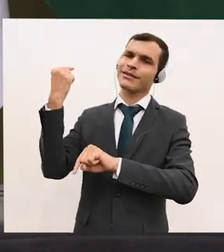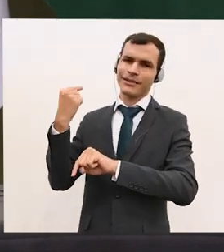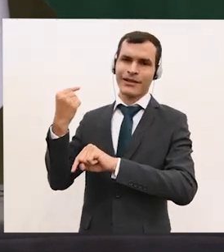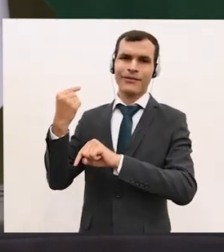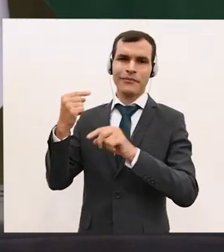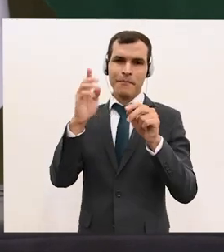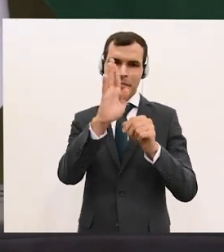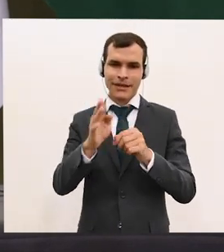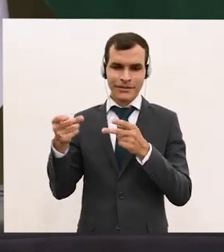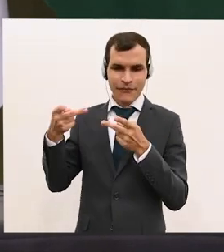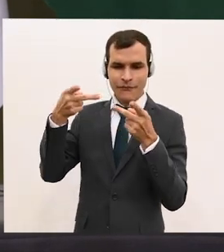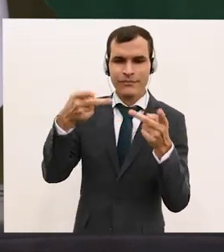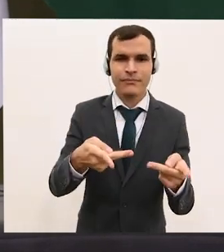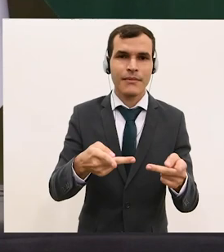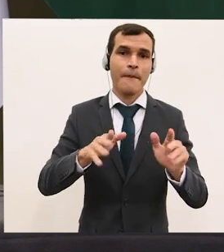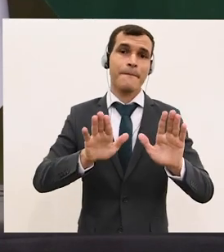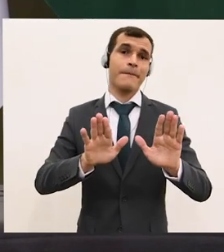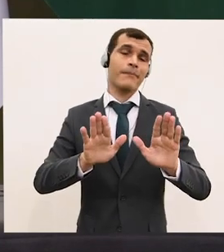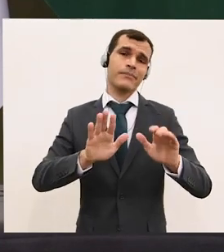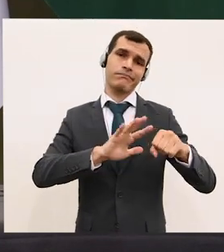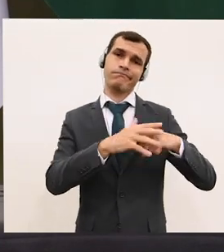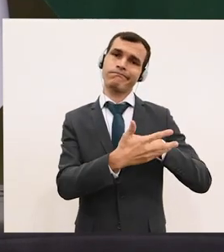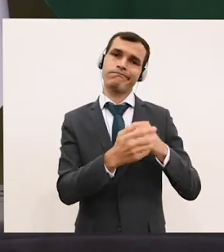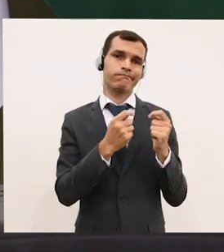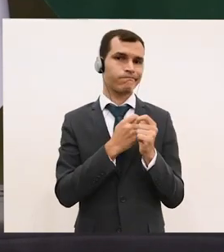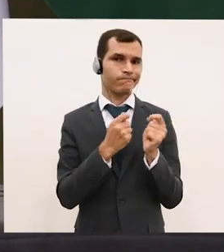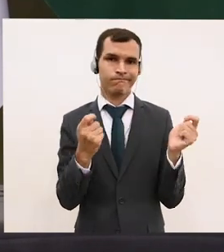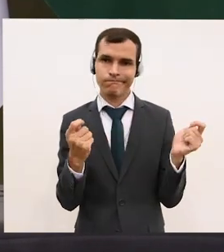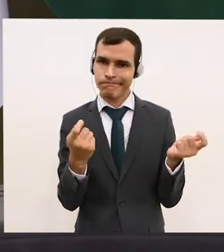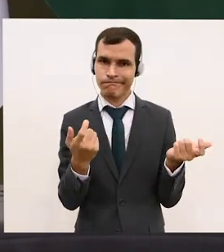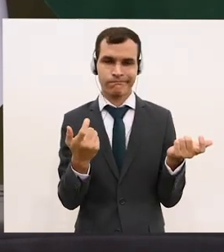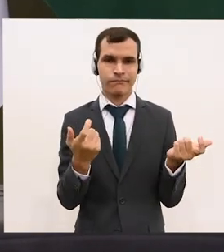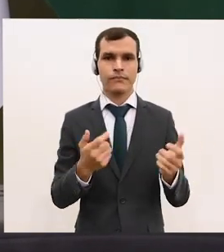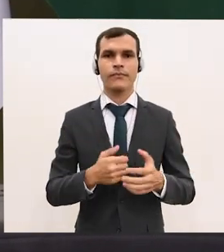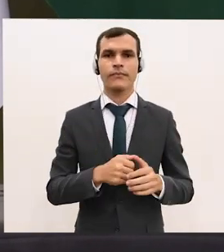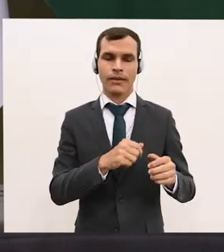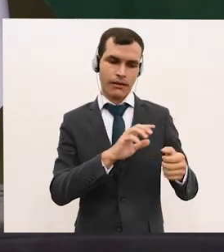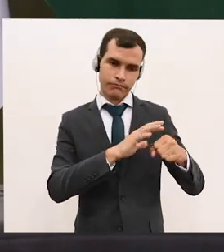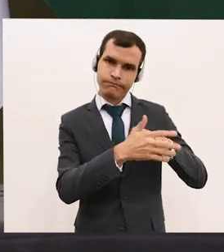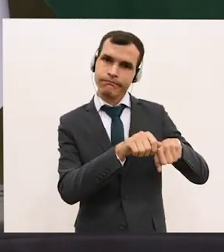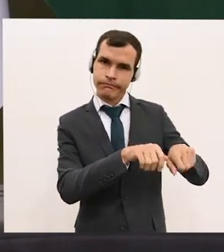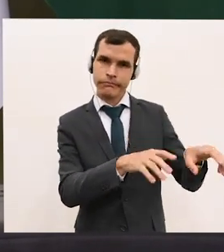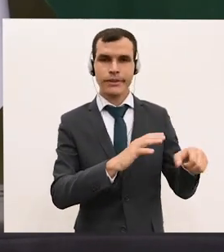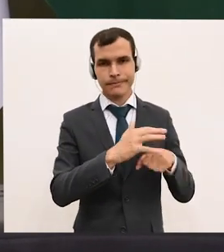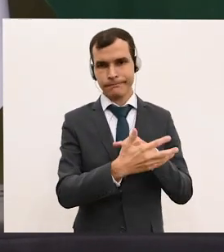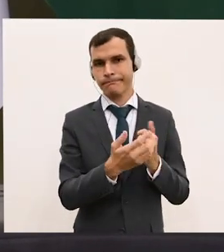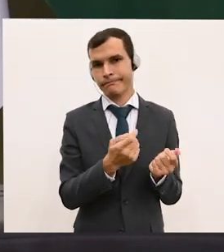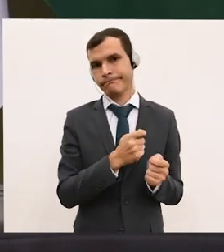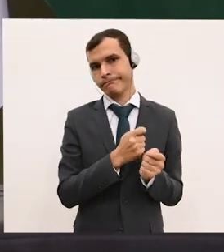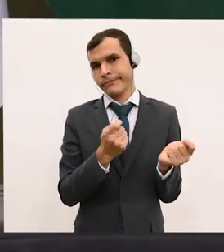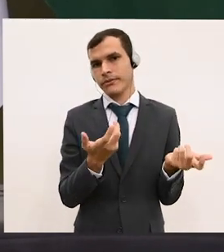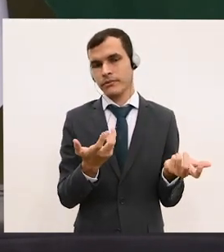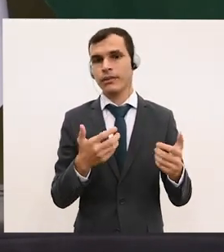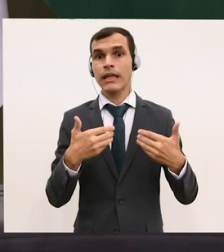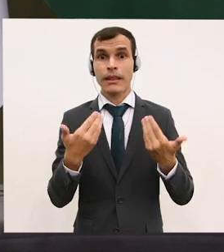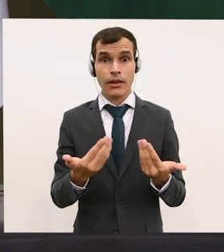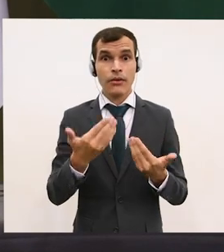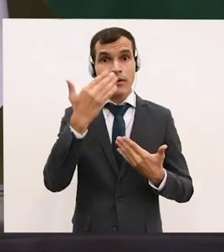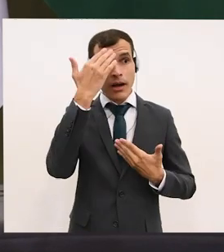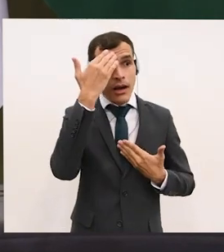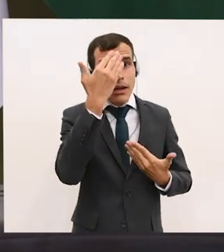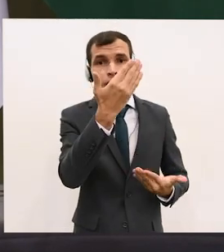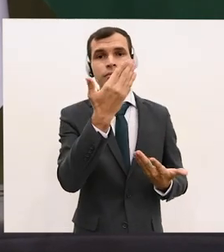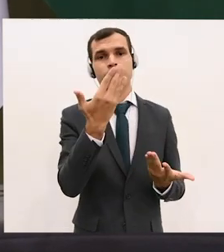soon as I had an opportunity, I decided to come first to express my thanks for the support you gave me during my